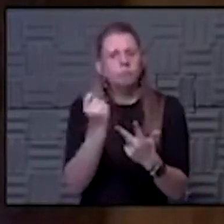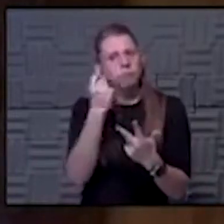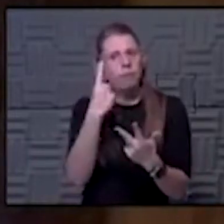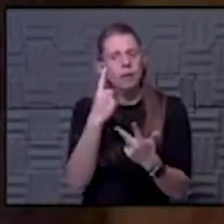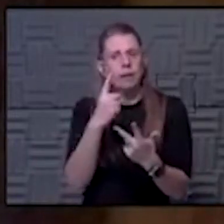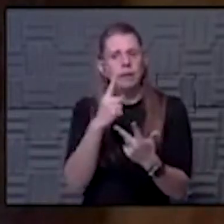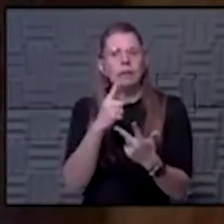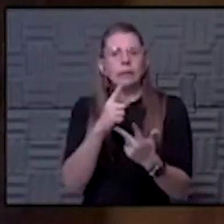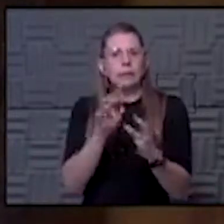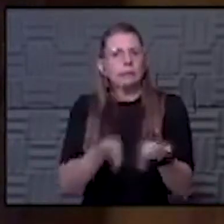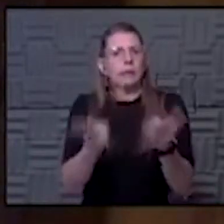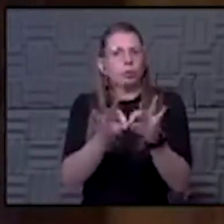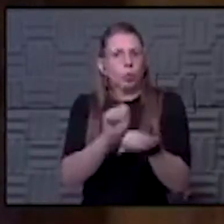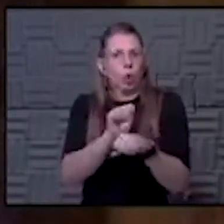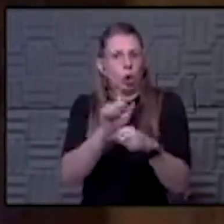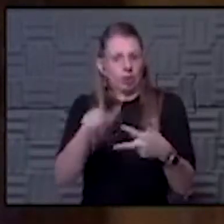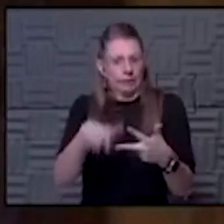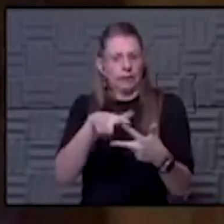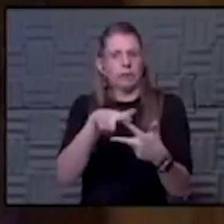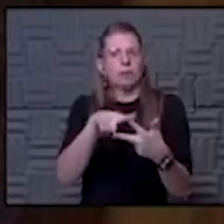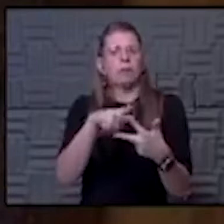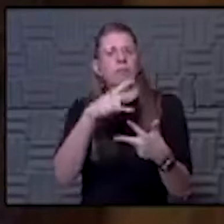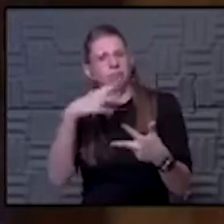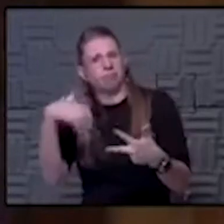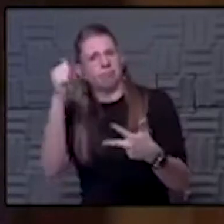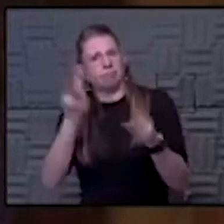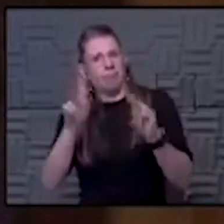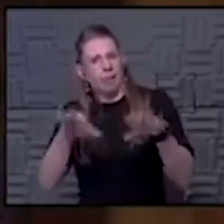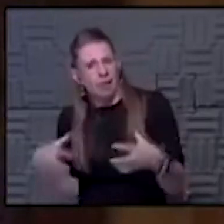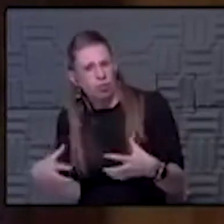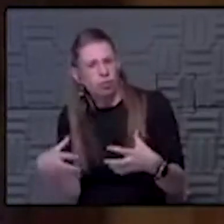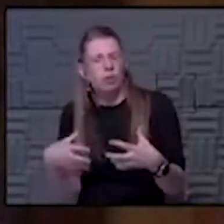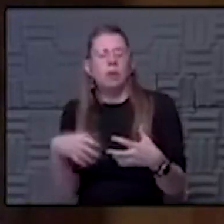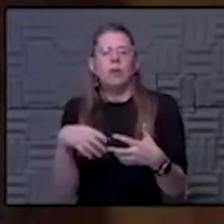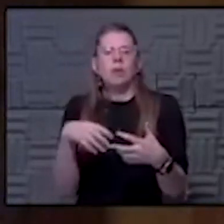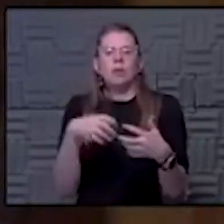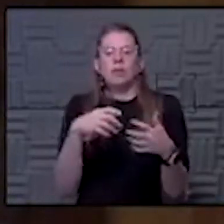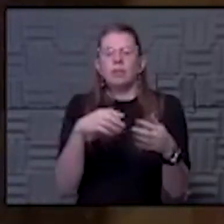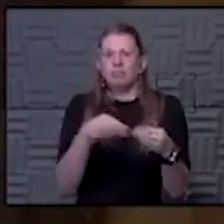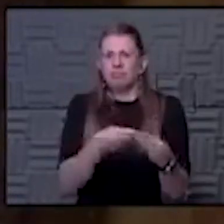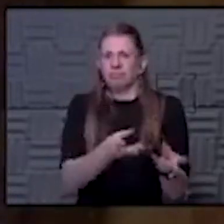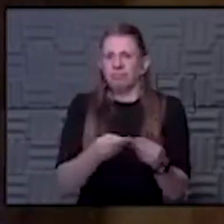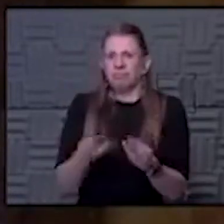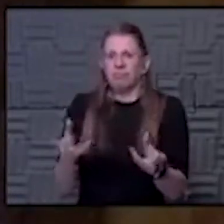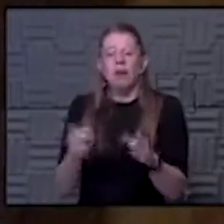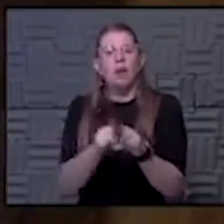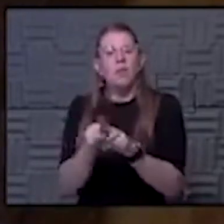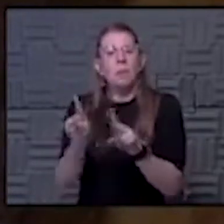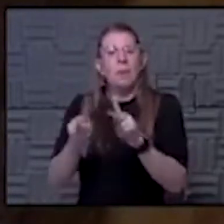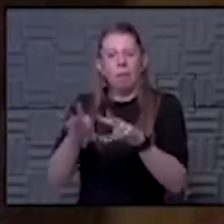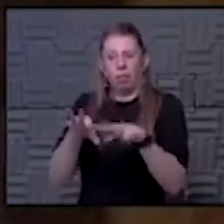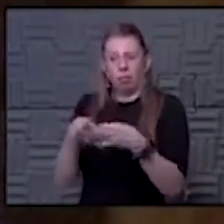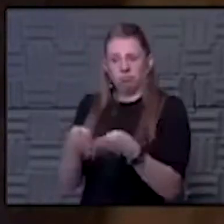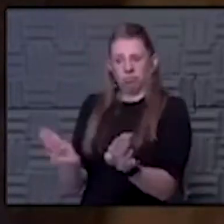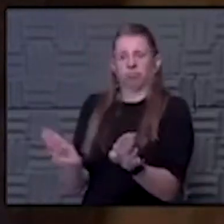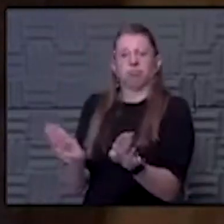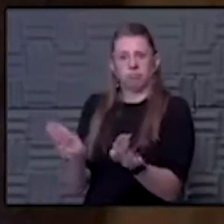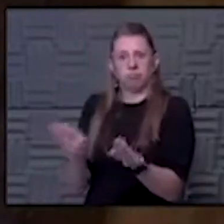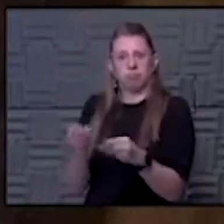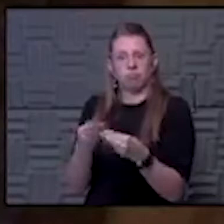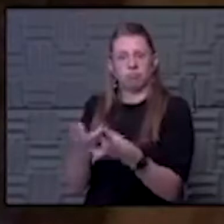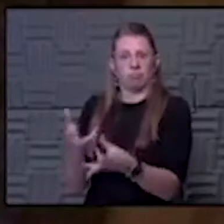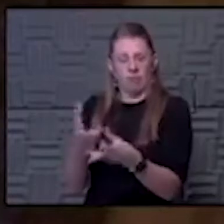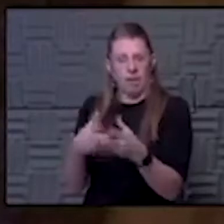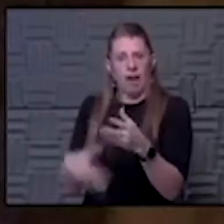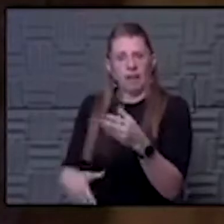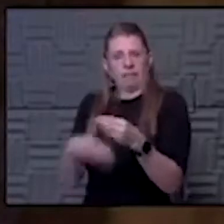workers. We need to get to our elderly population. We need to get to folks in the population with